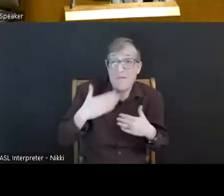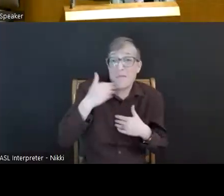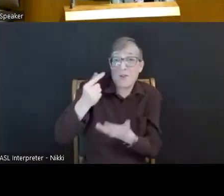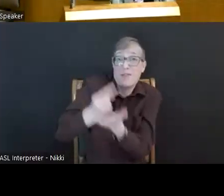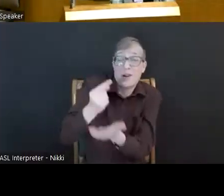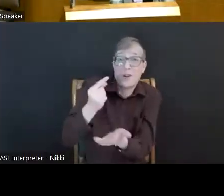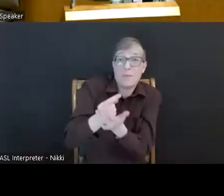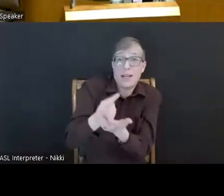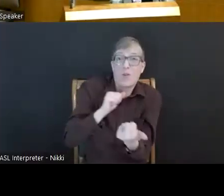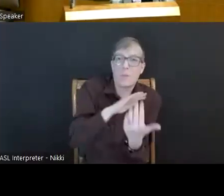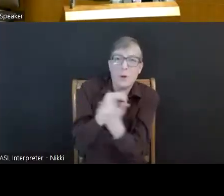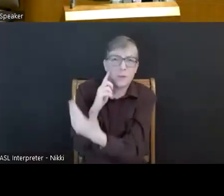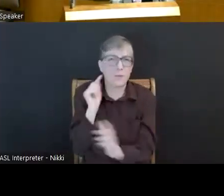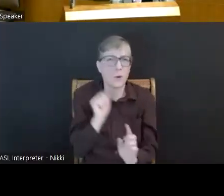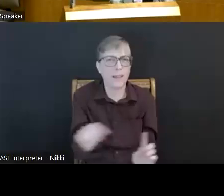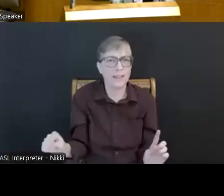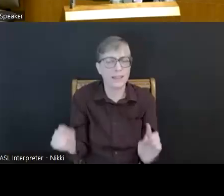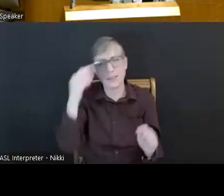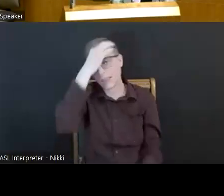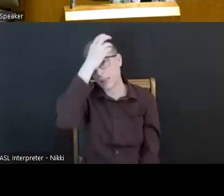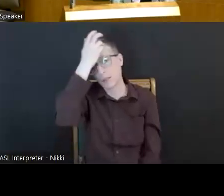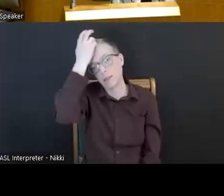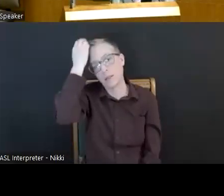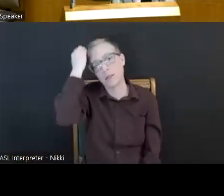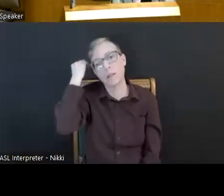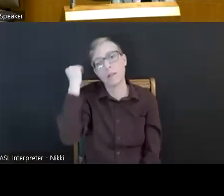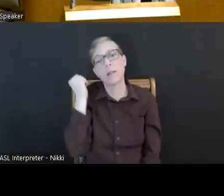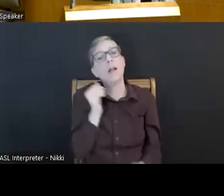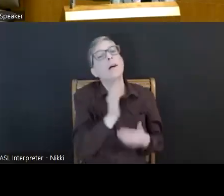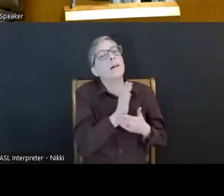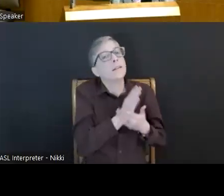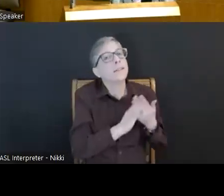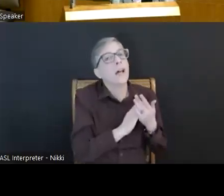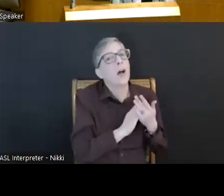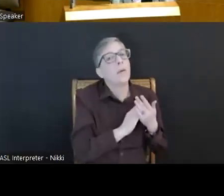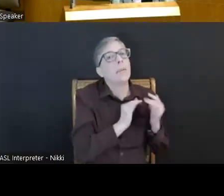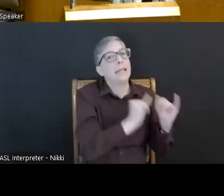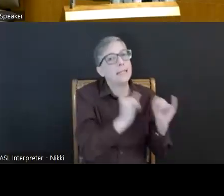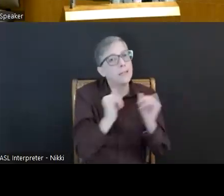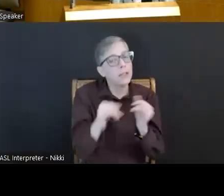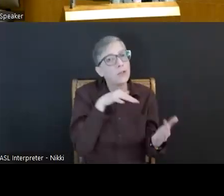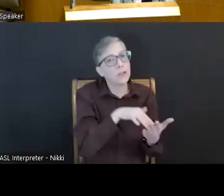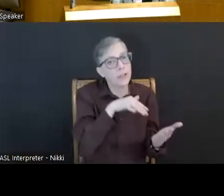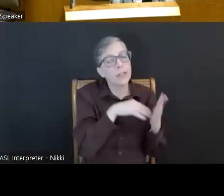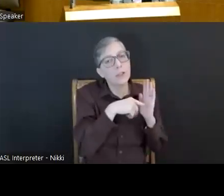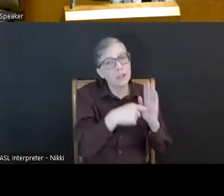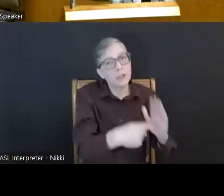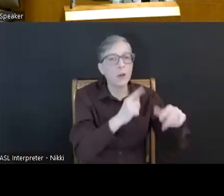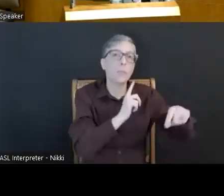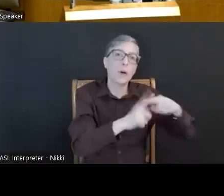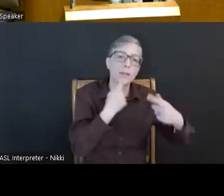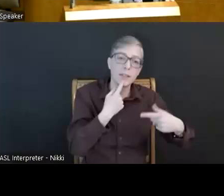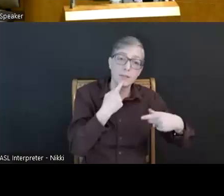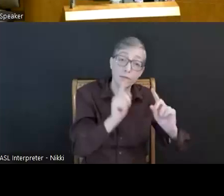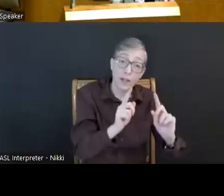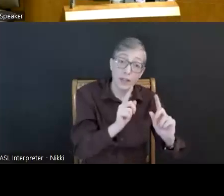Now, like I said, some individual studies have shown effectiveness. This one I wanted to highlight by Barry Rovner, who's done a lot of work in this area,